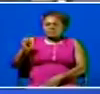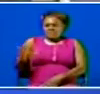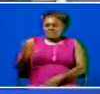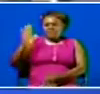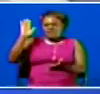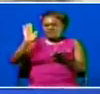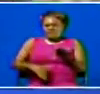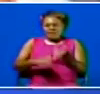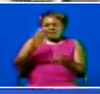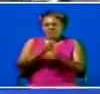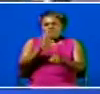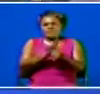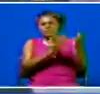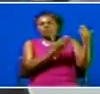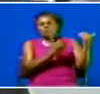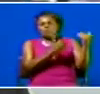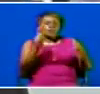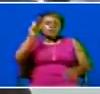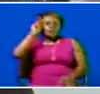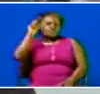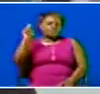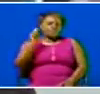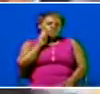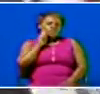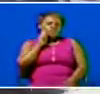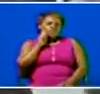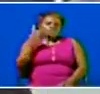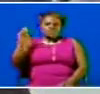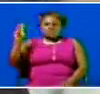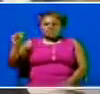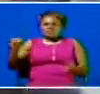many would have hoped for. Timothy Otieno, KTN News.